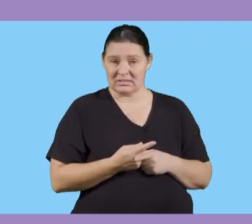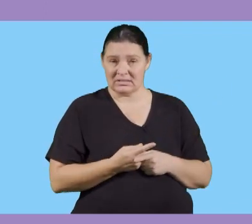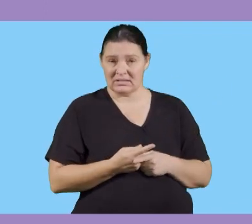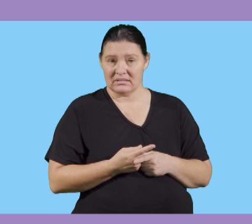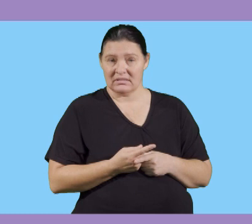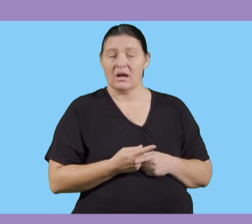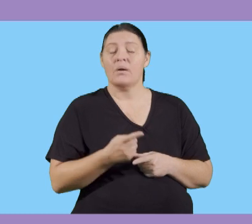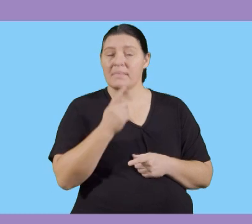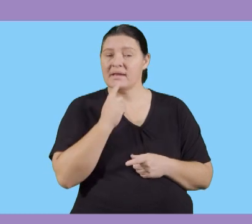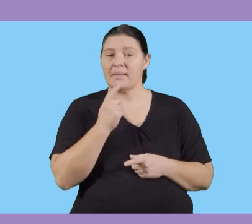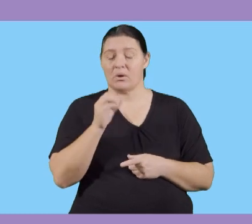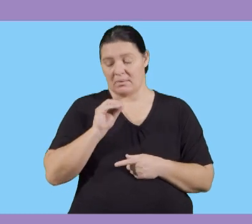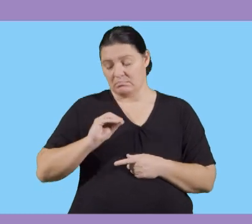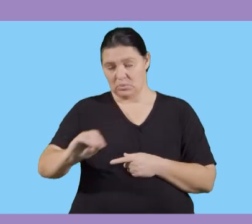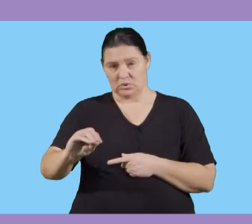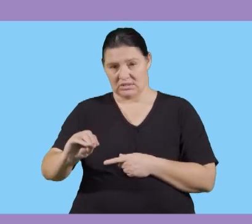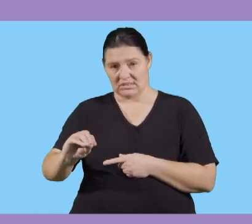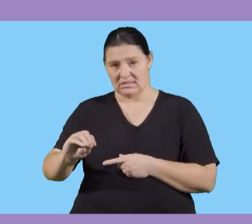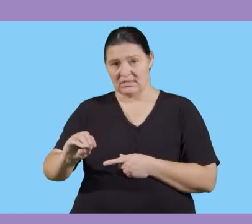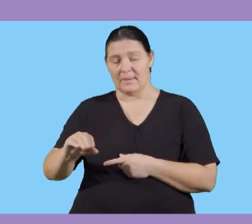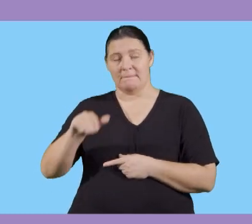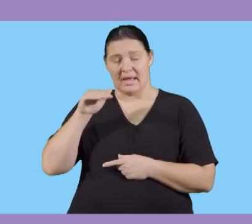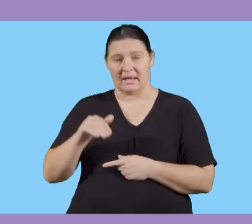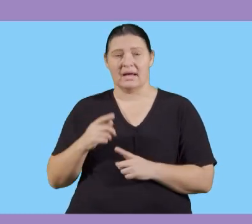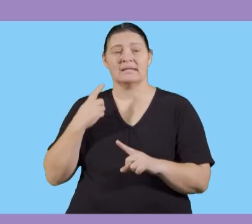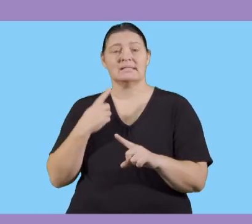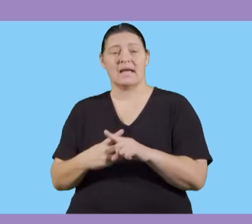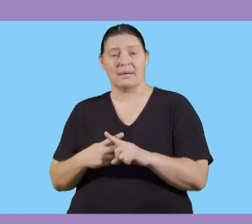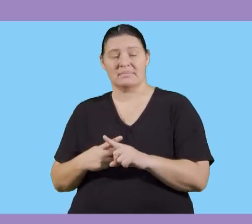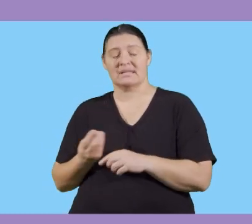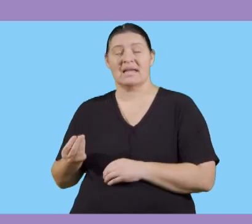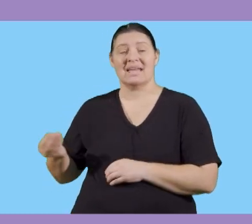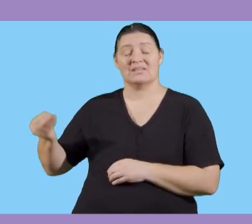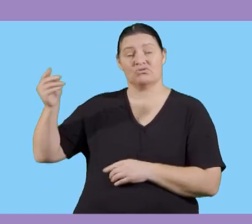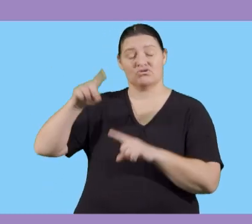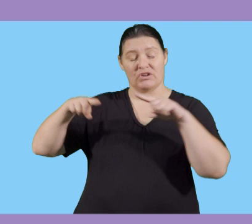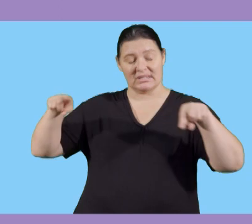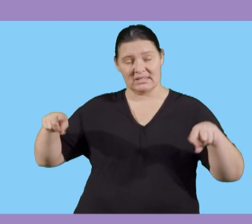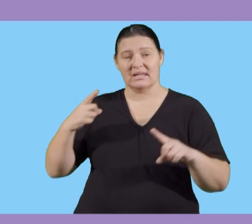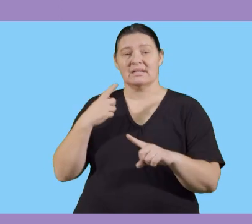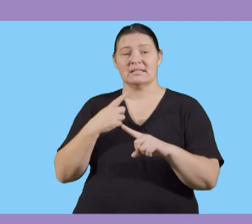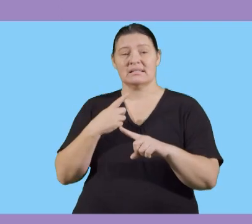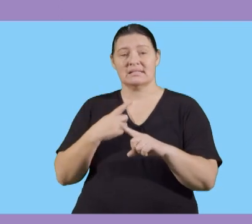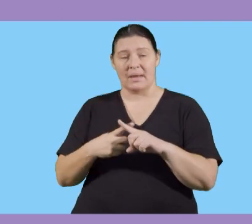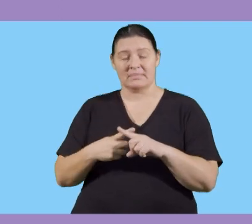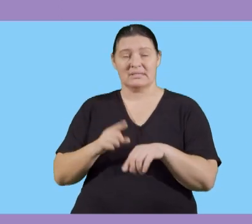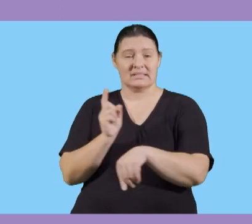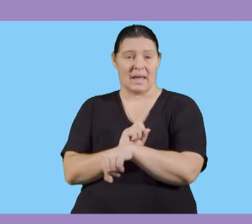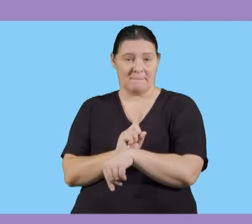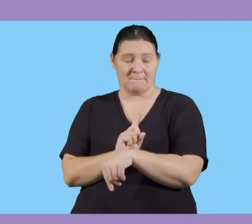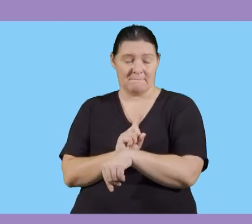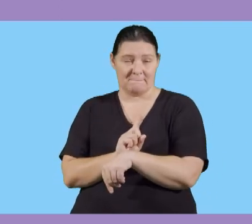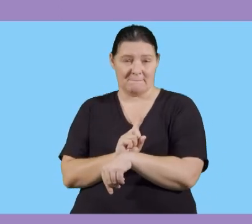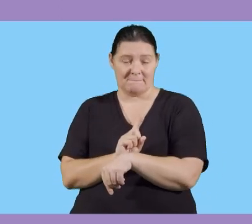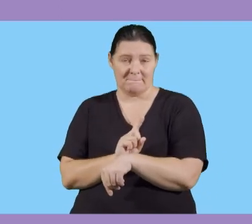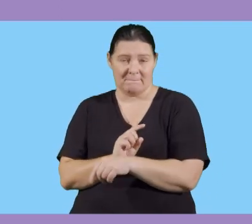been put into the bank, multiplied by the interest rate, multiplied by the period being the amount